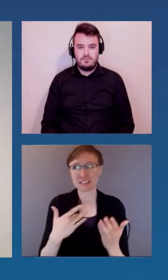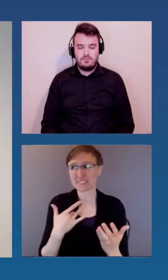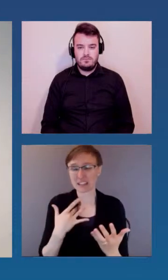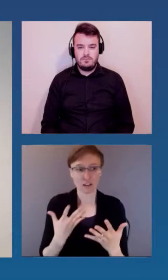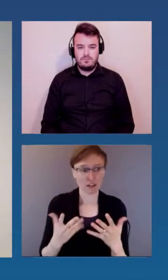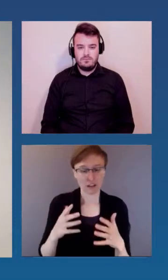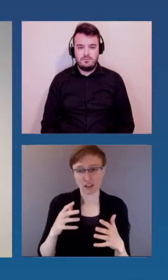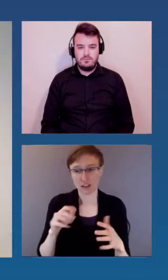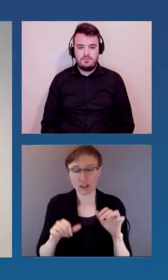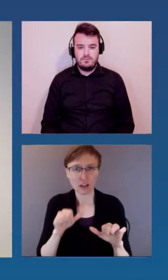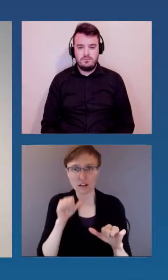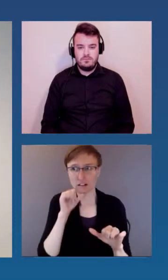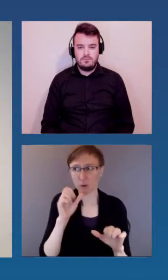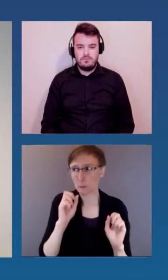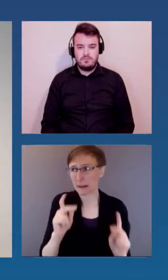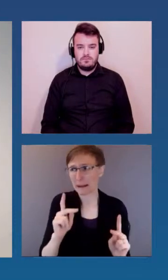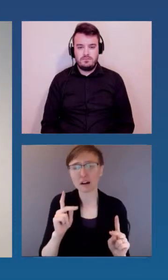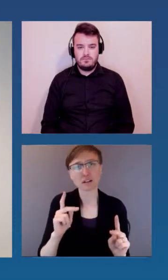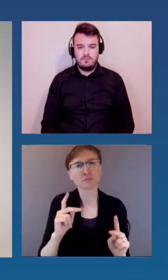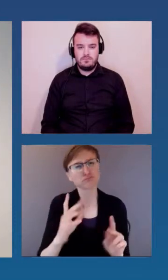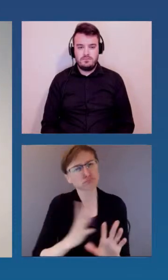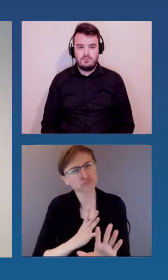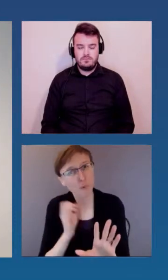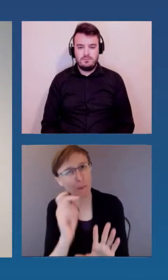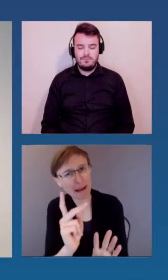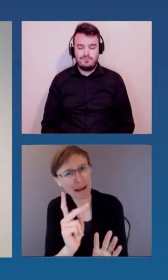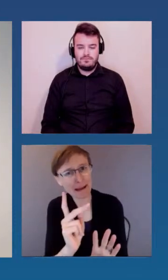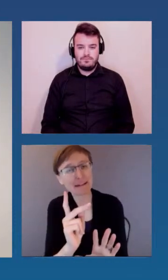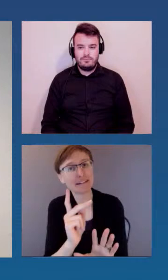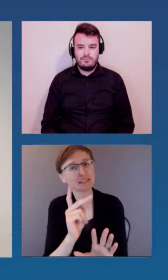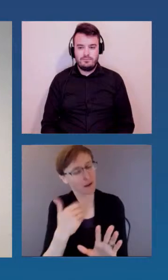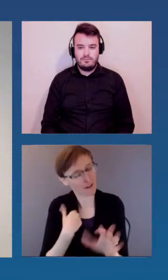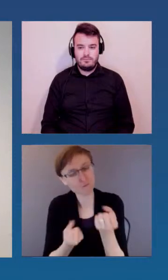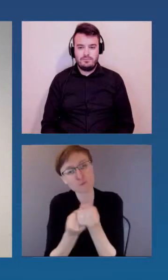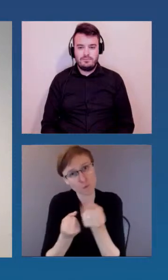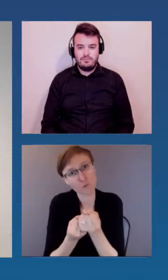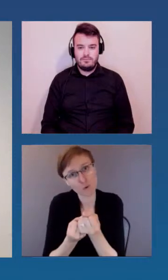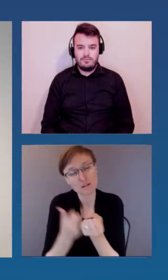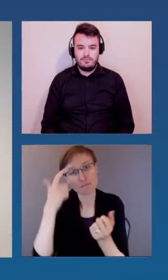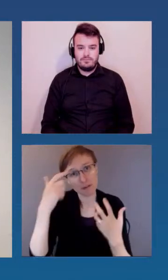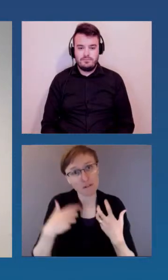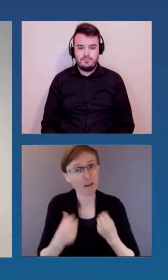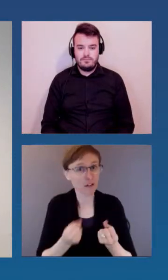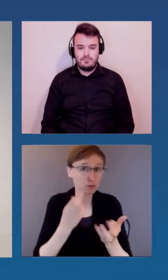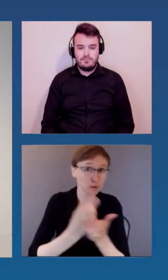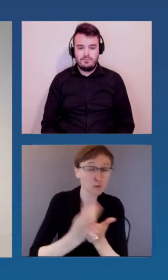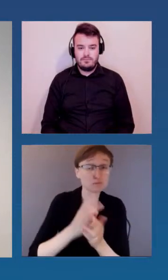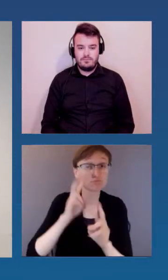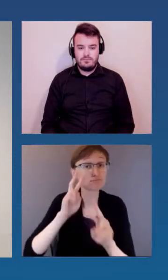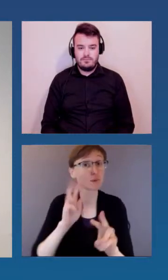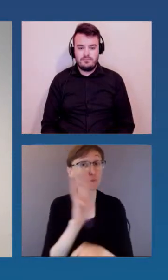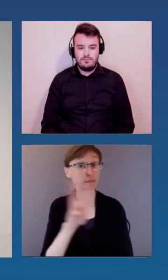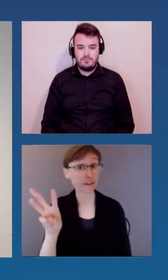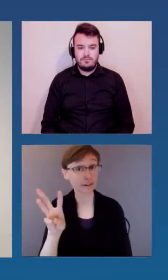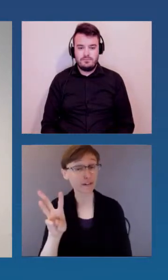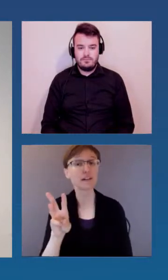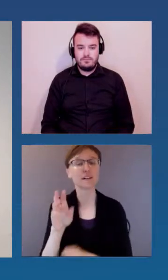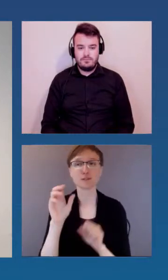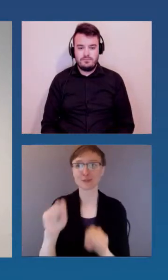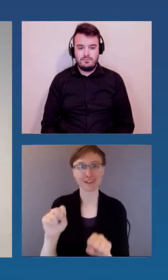for COVID-19. So this is useful. The more people download the COVID-19 app, the better.